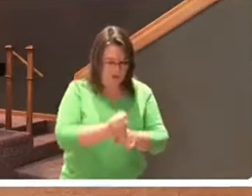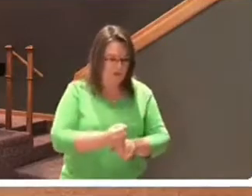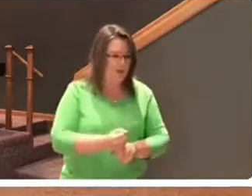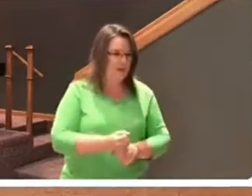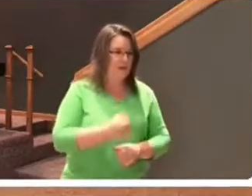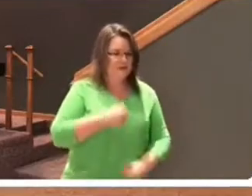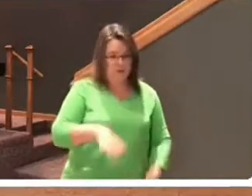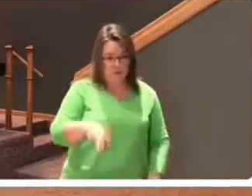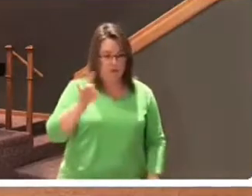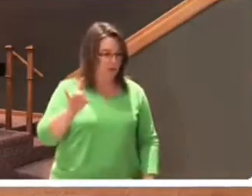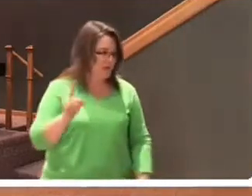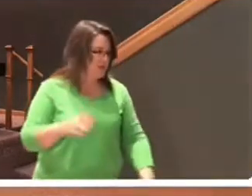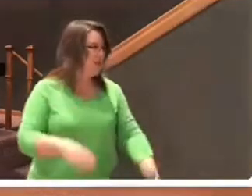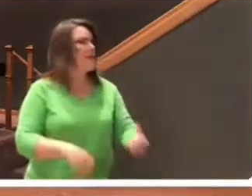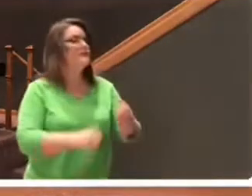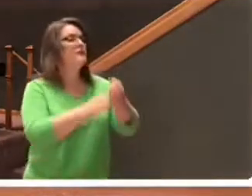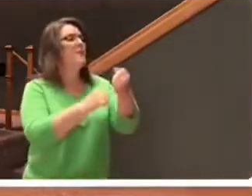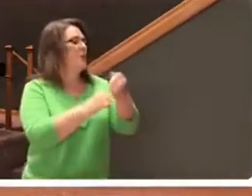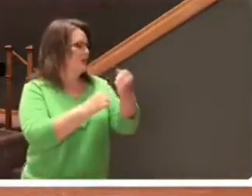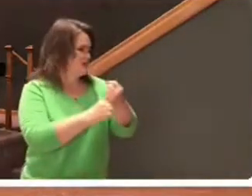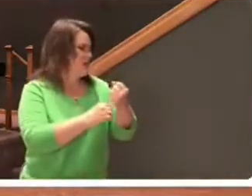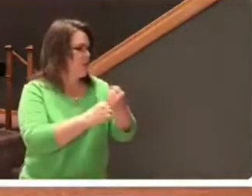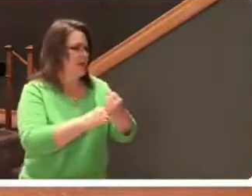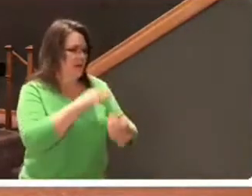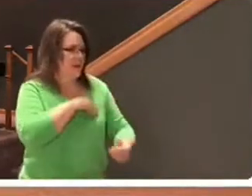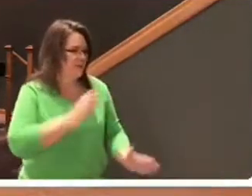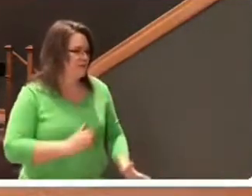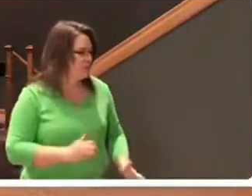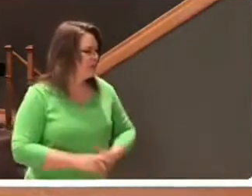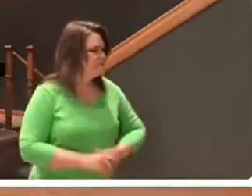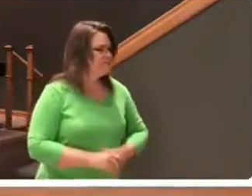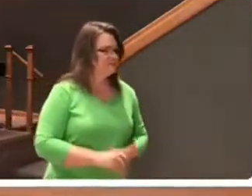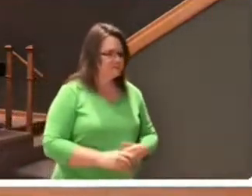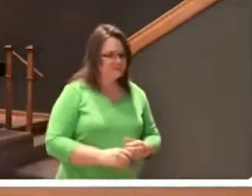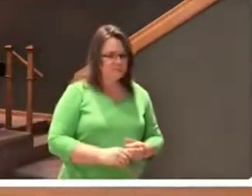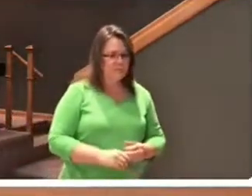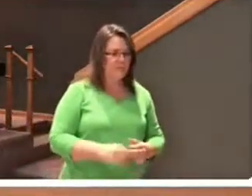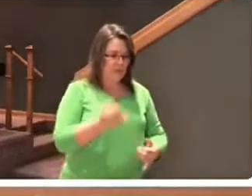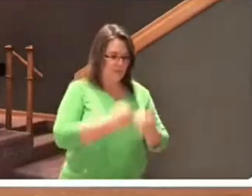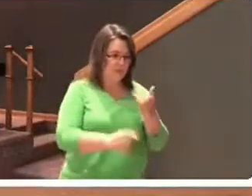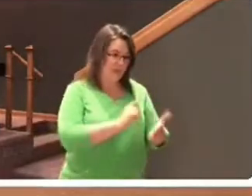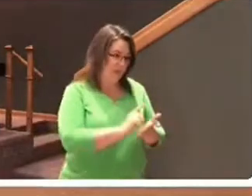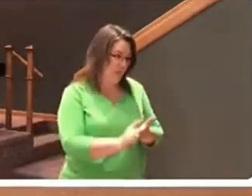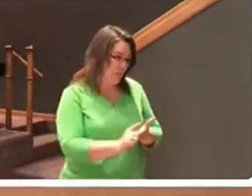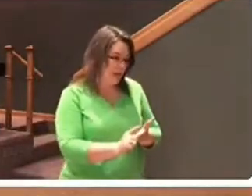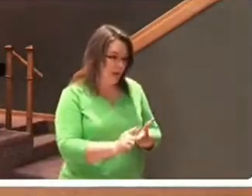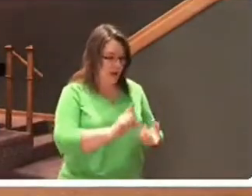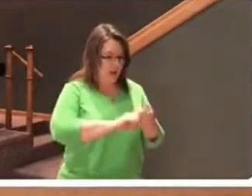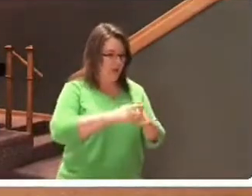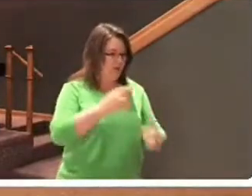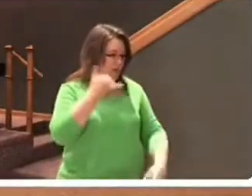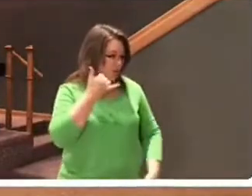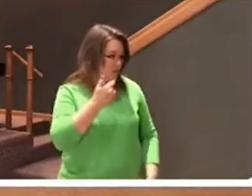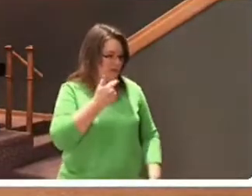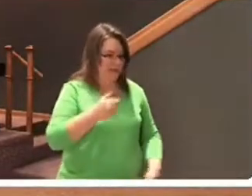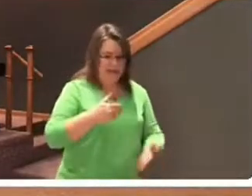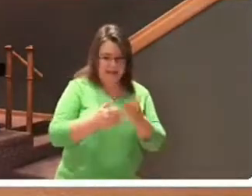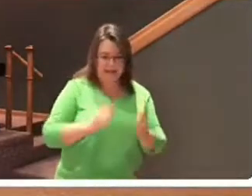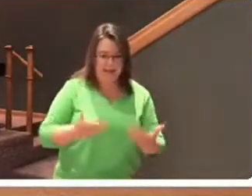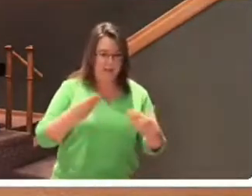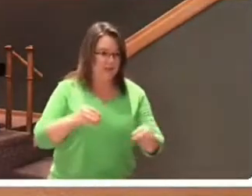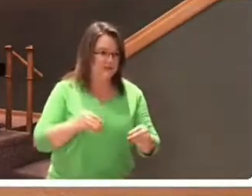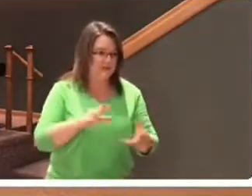we picked her up, meaning they picked up support of the Chi Alpha missionary. By the end of the week, a friend called to say their neighbor